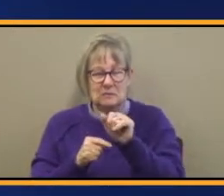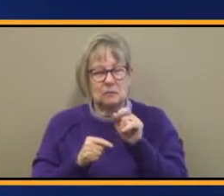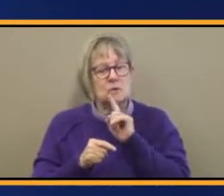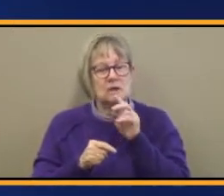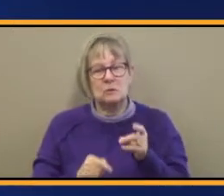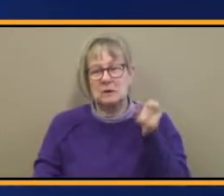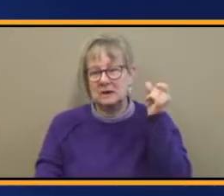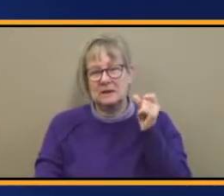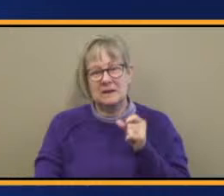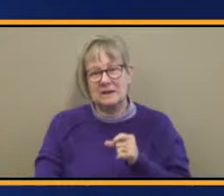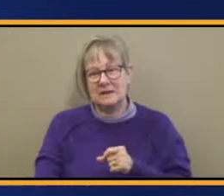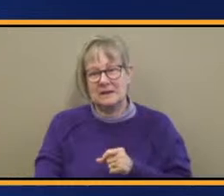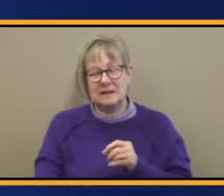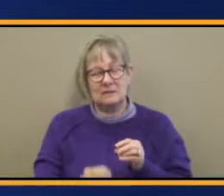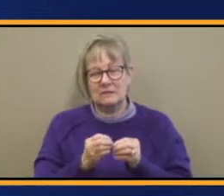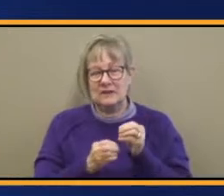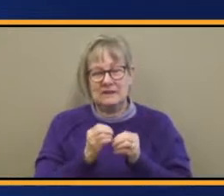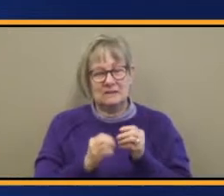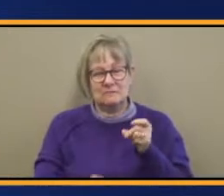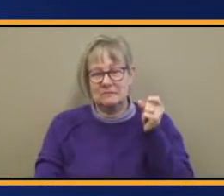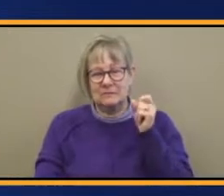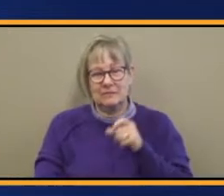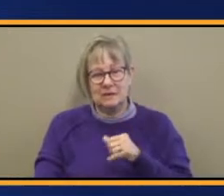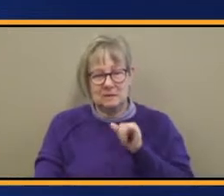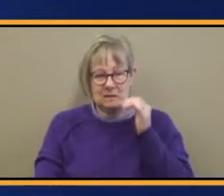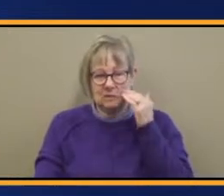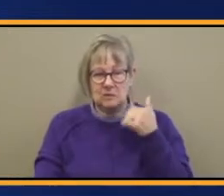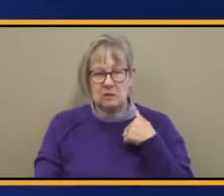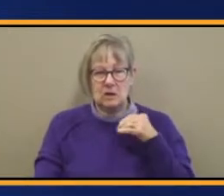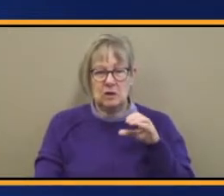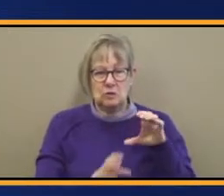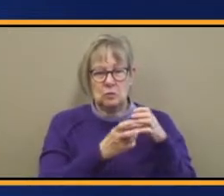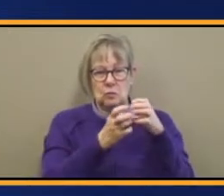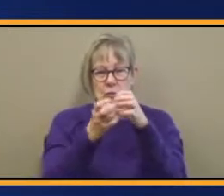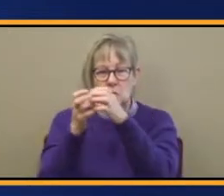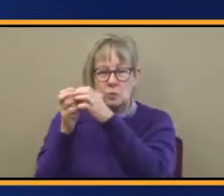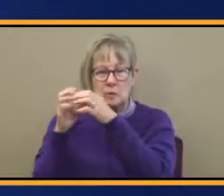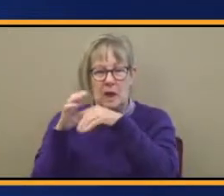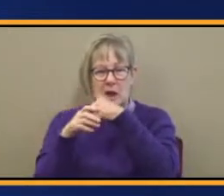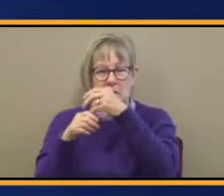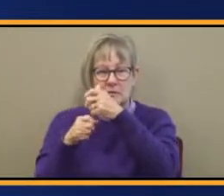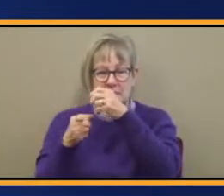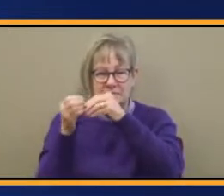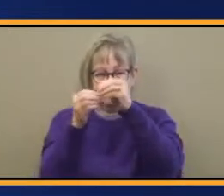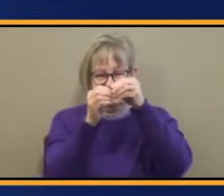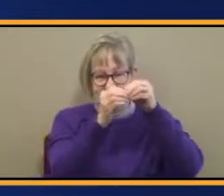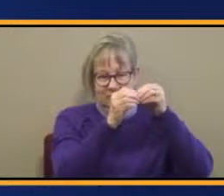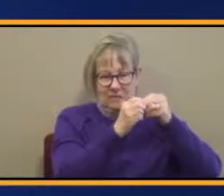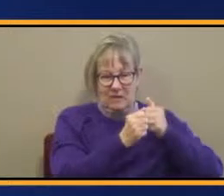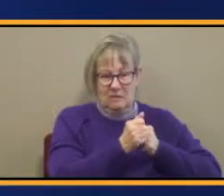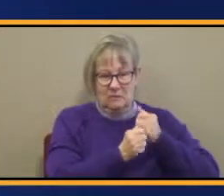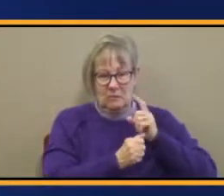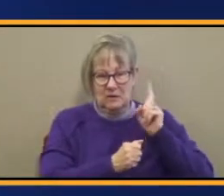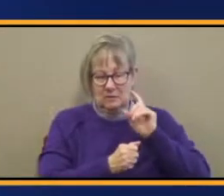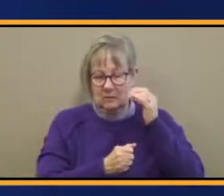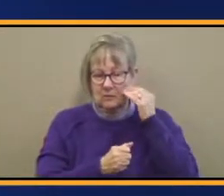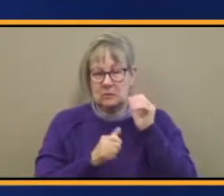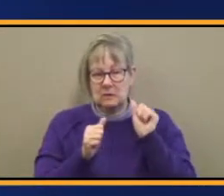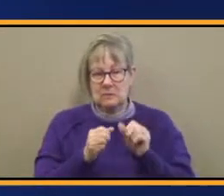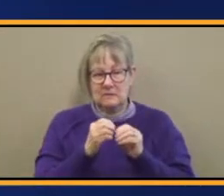outage. And I know you had crews out everywhere, so they were able to get it up really quickly within minutes.